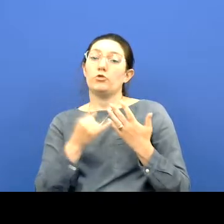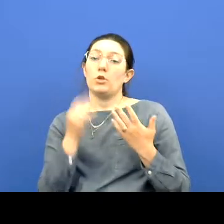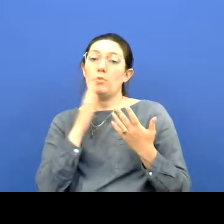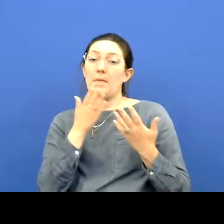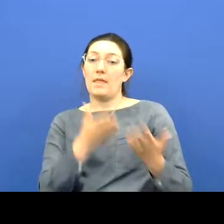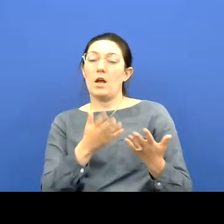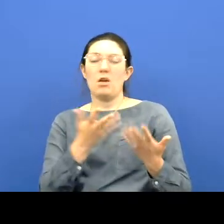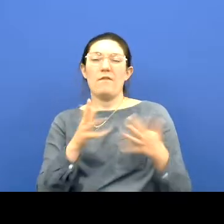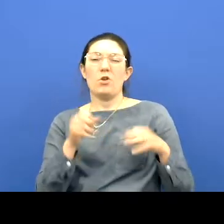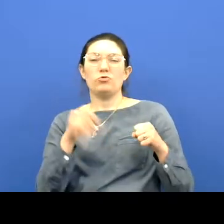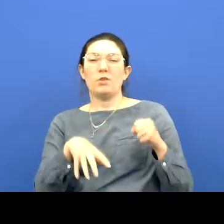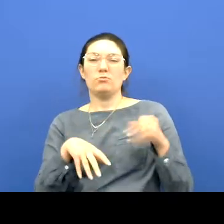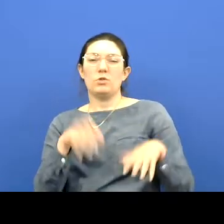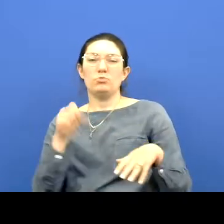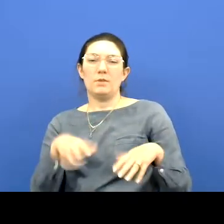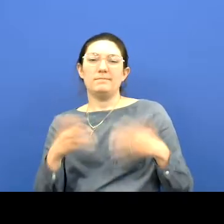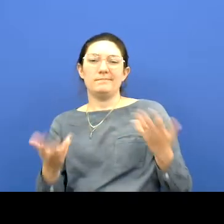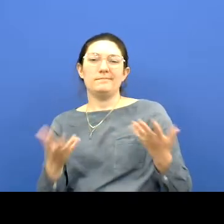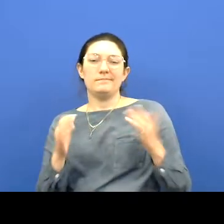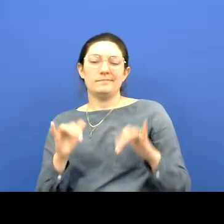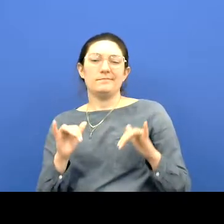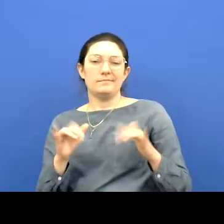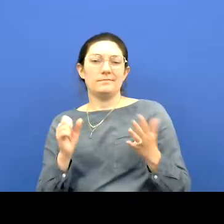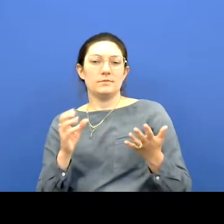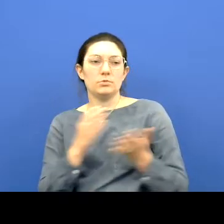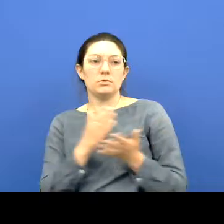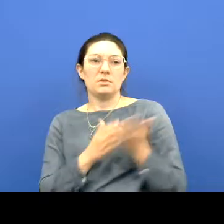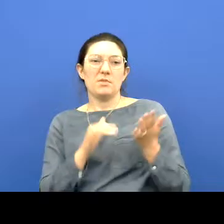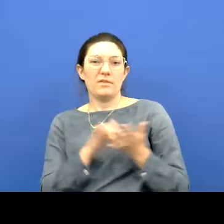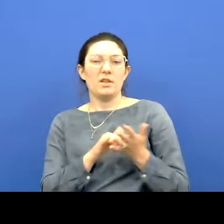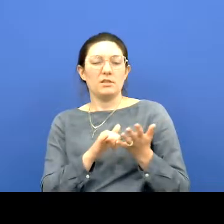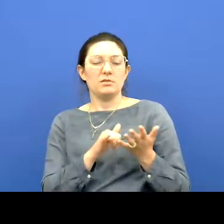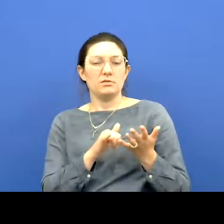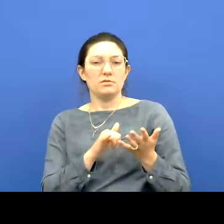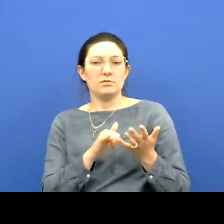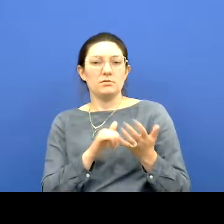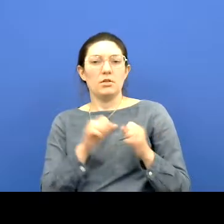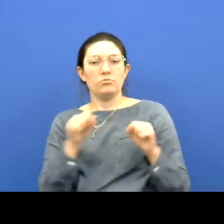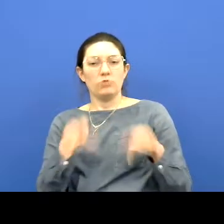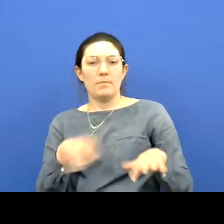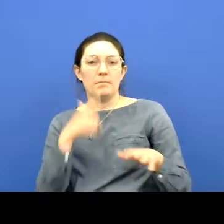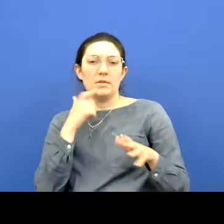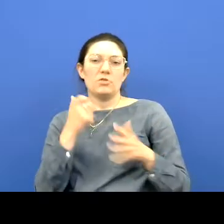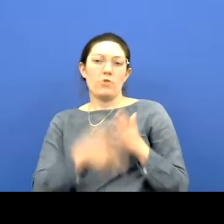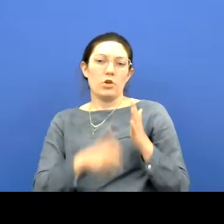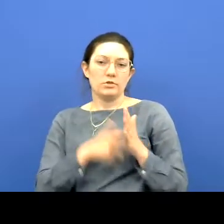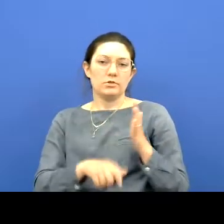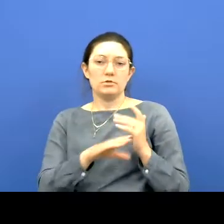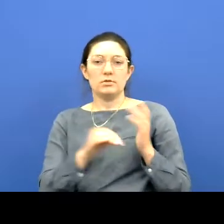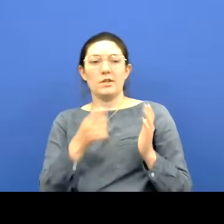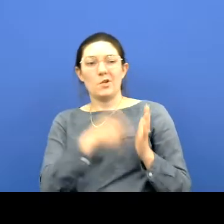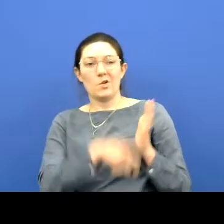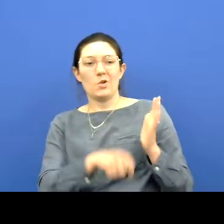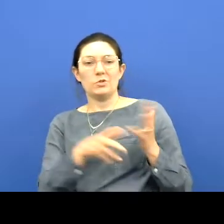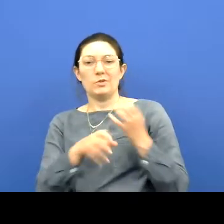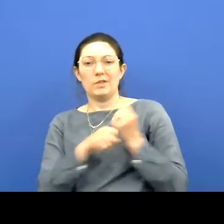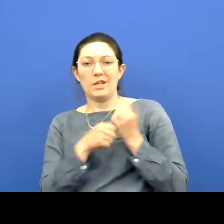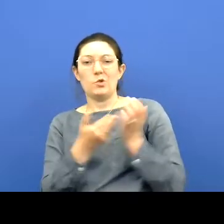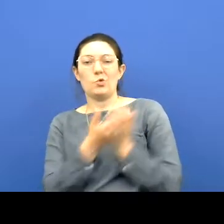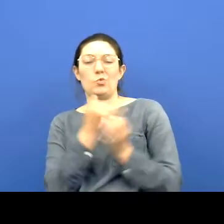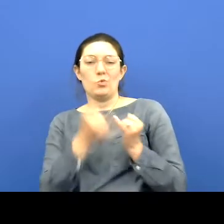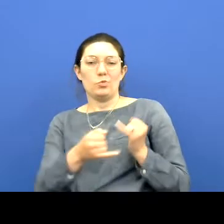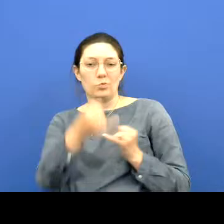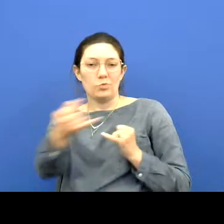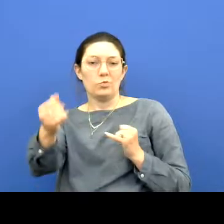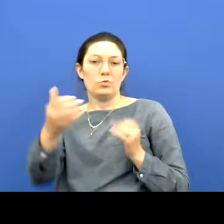through. And some of it is typically it falls through because of costs and the cost of getting the utilities there, the